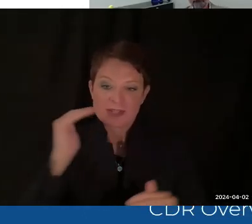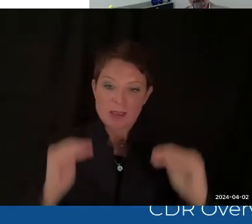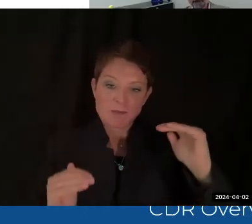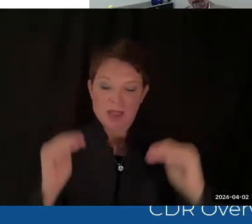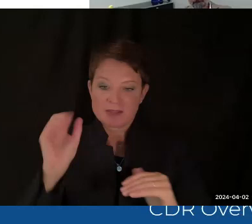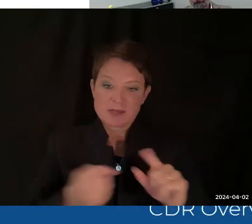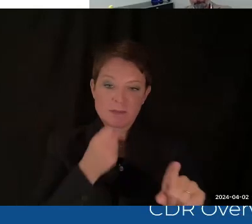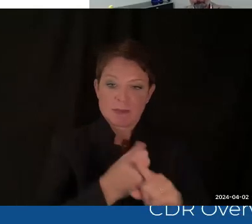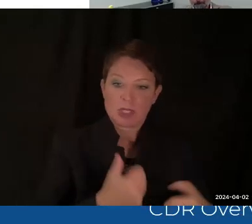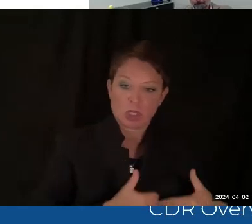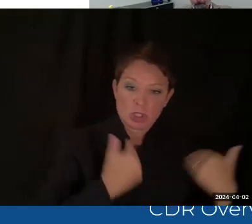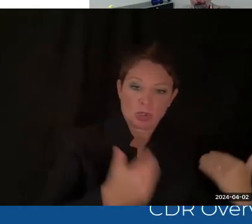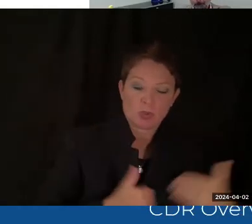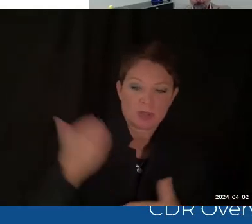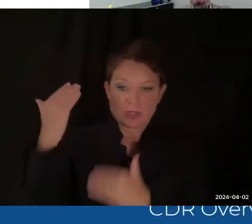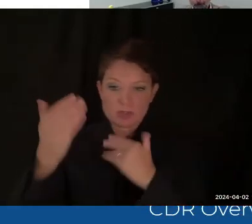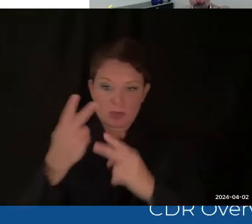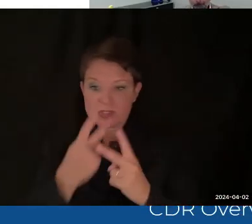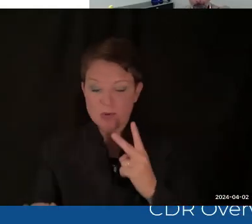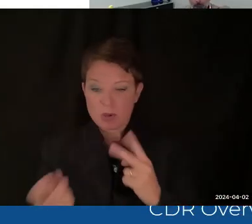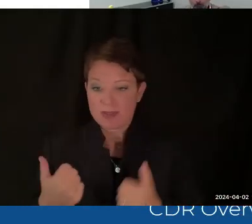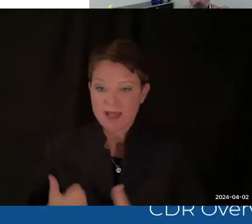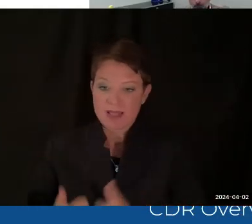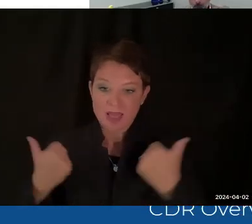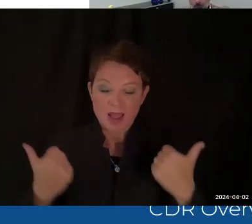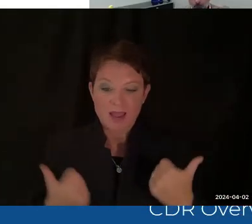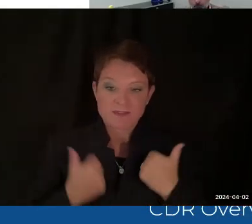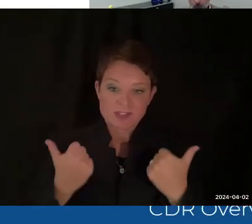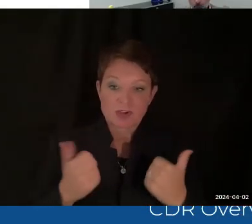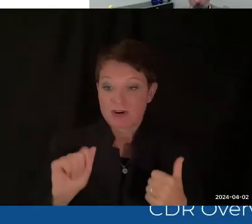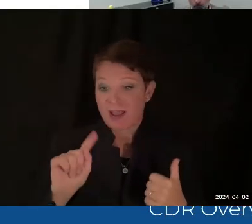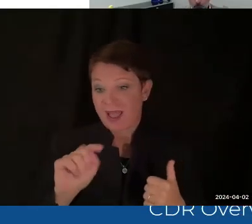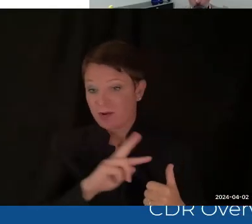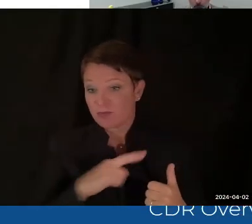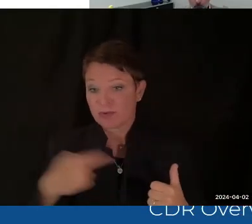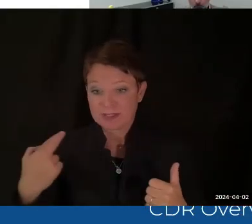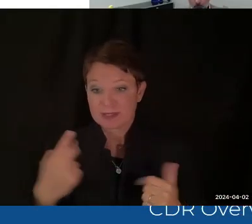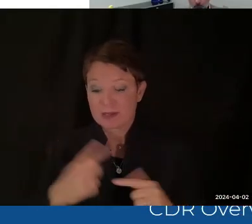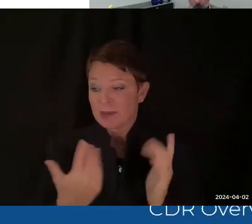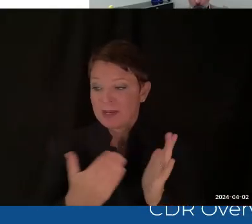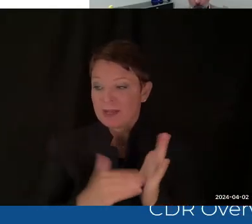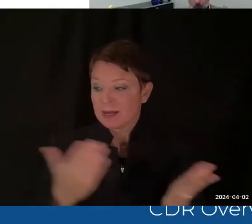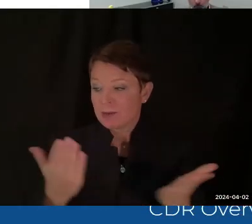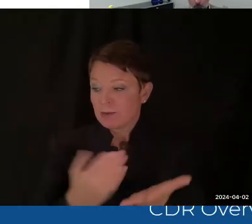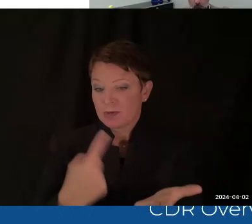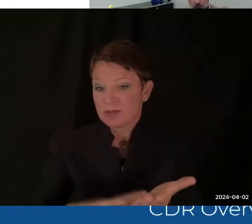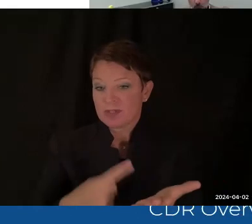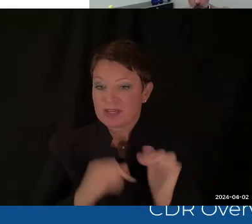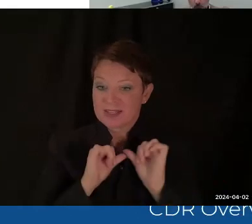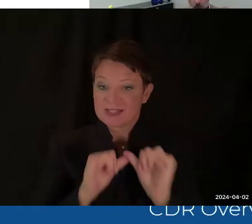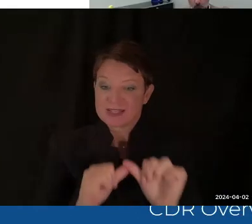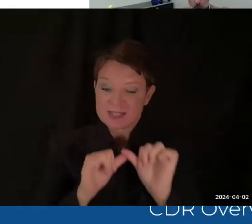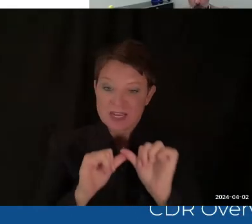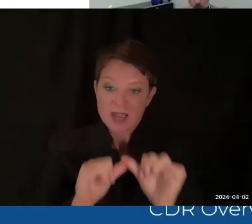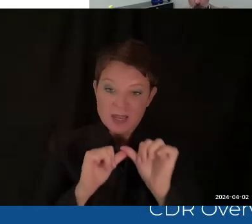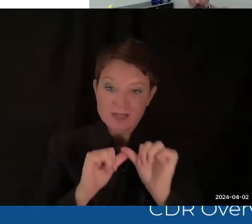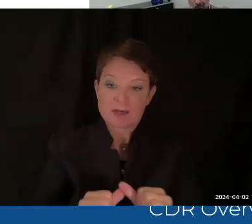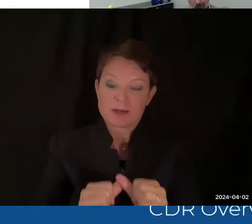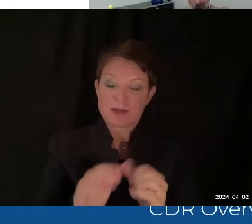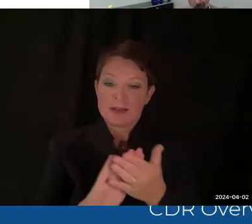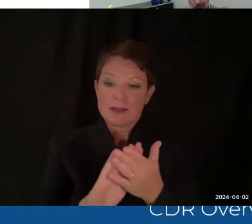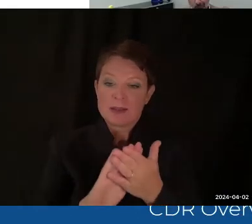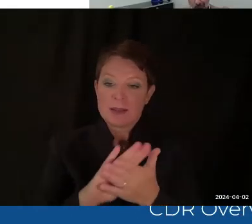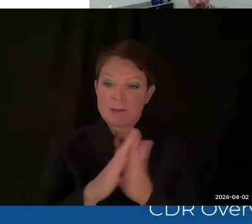affecting both youth and adults. Lives are at stake. I am here to discuss a consistent ongoing peace